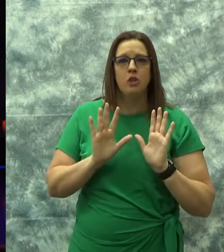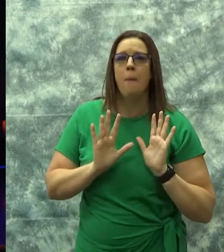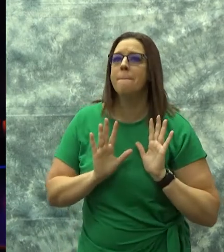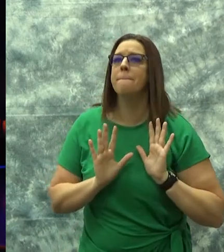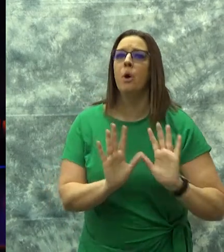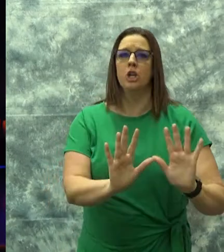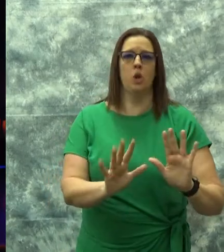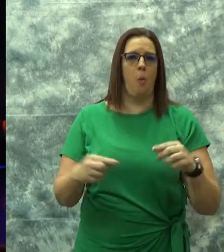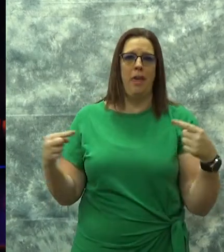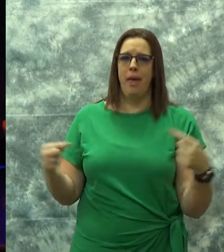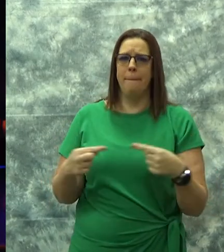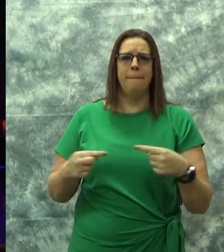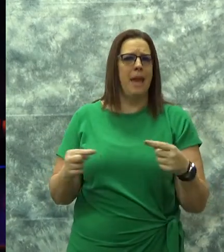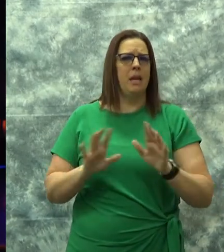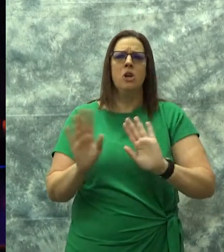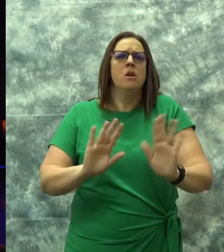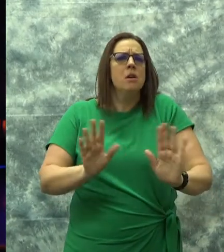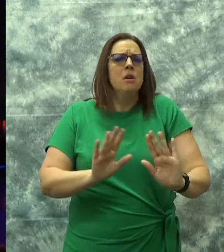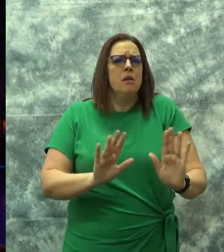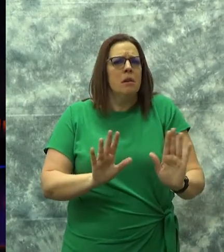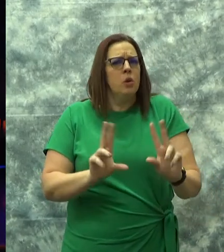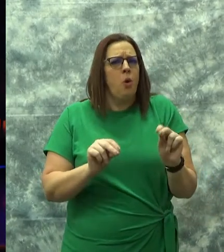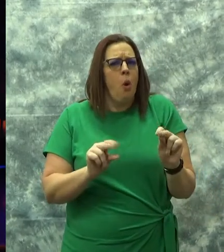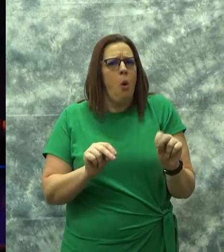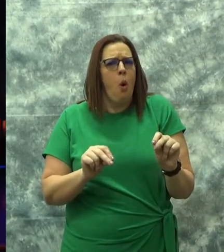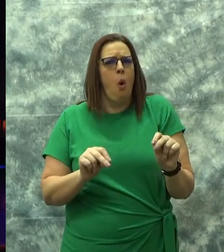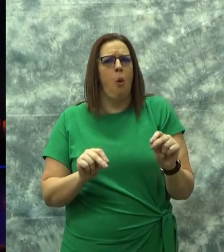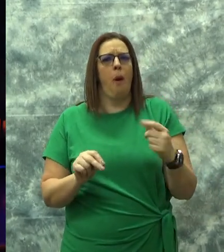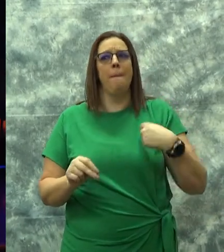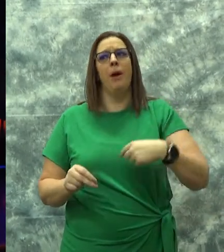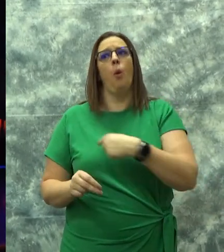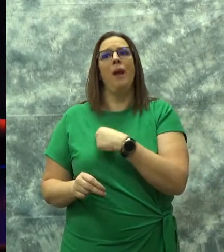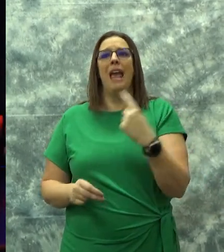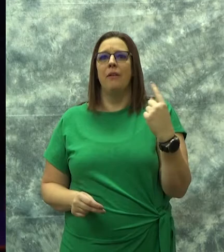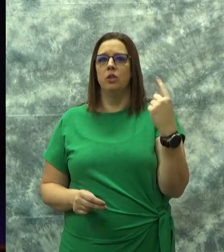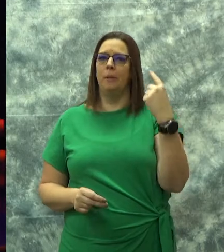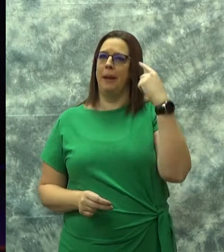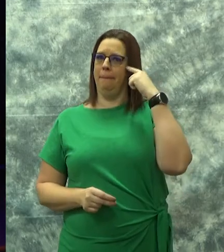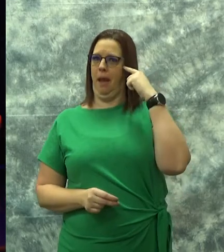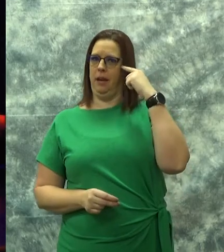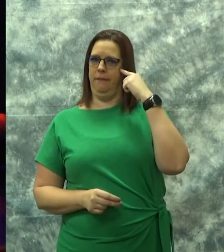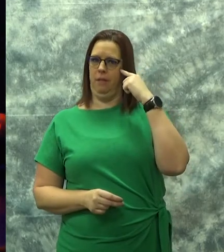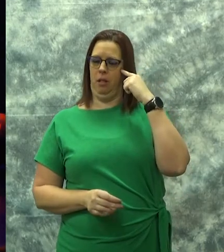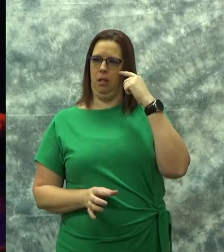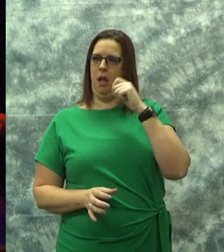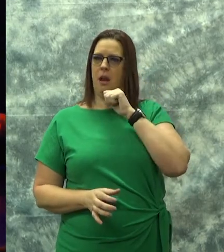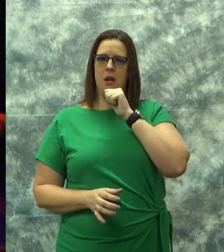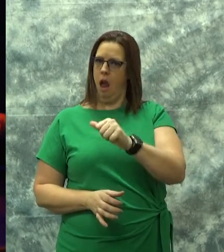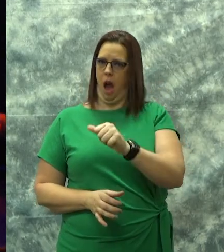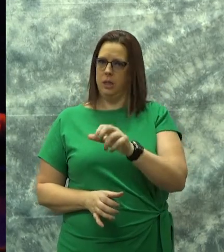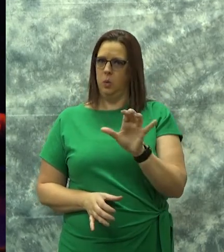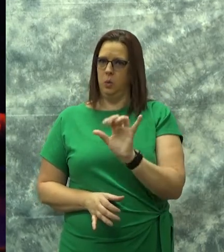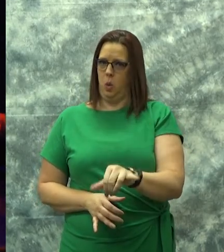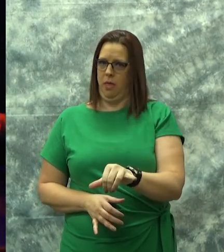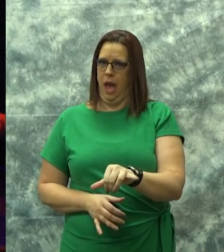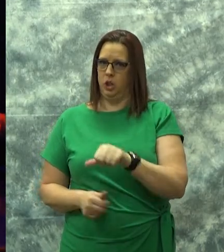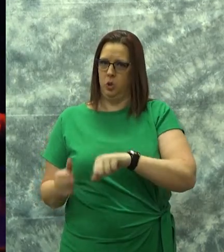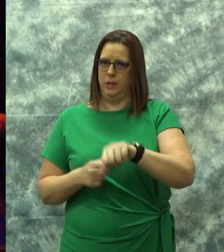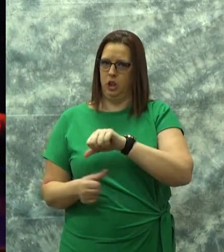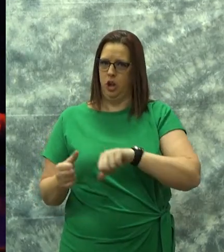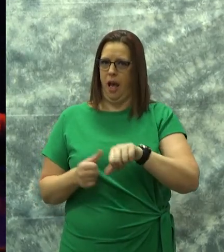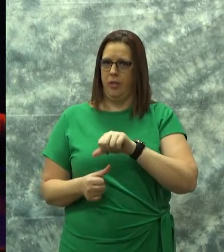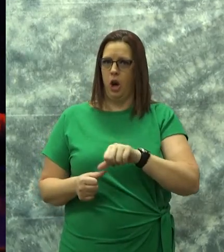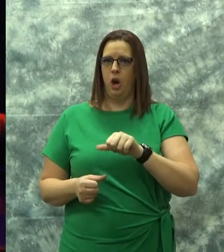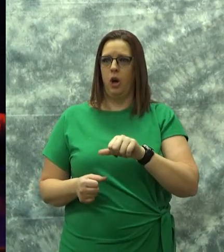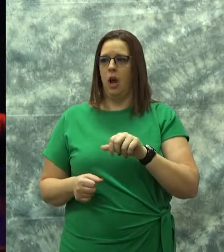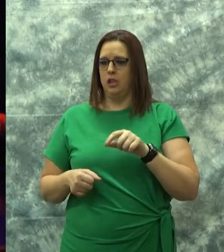where we want to push away your pain as quickly as possible. And we have to be mindful as a community not to do that to each